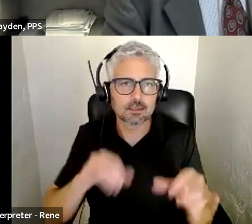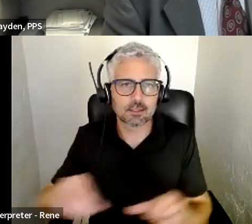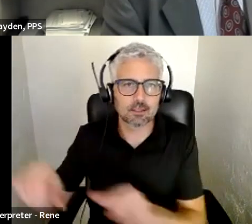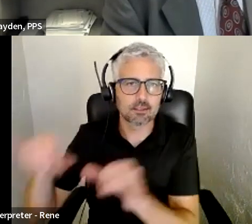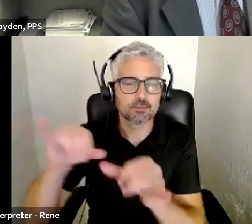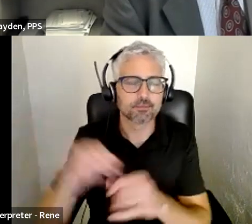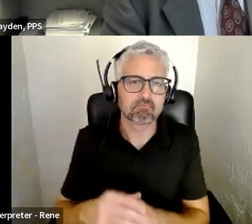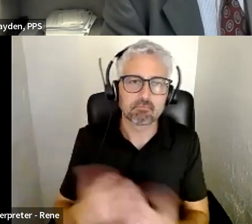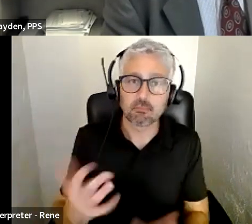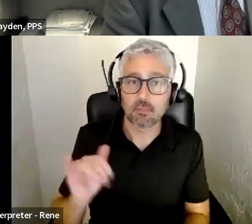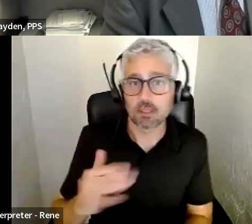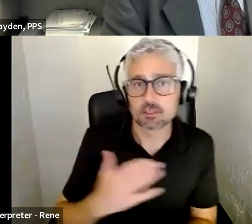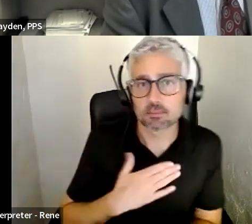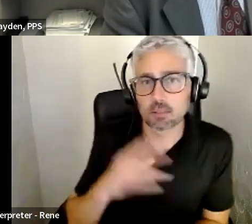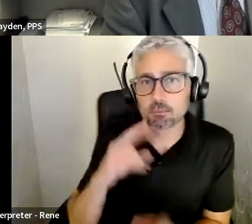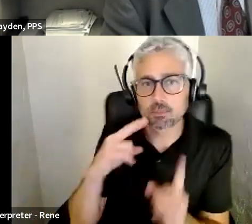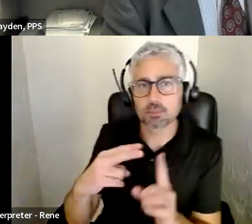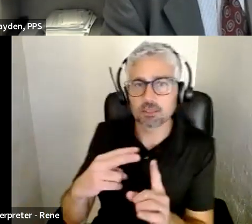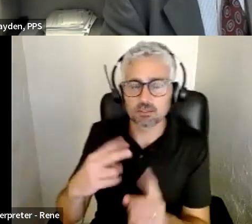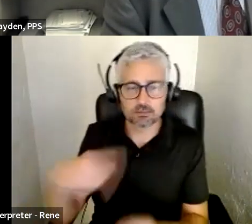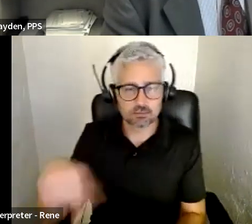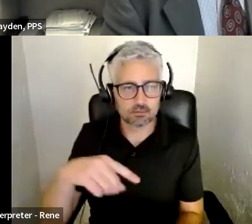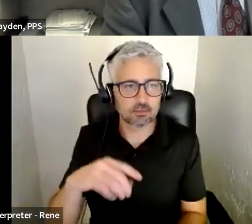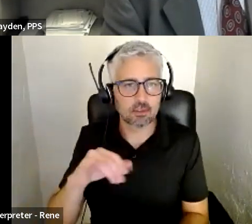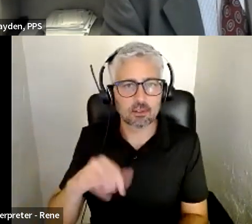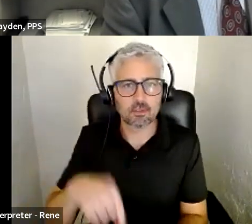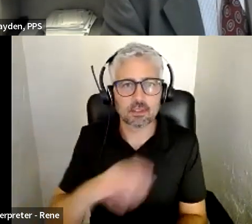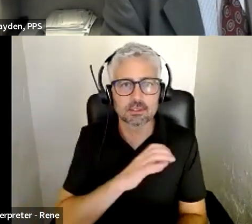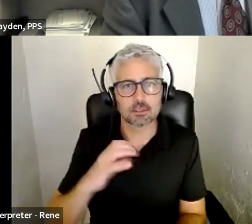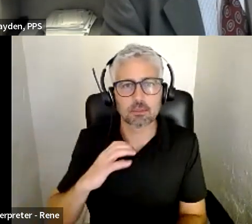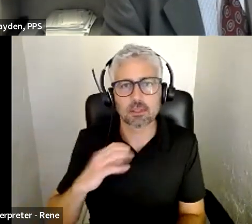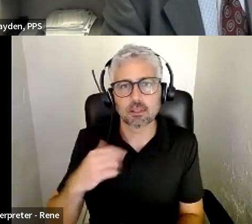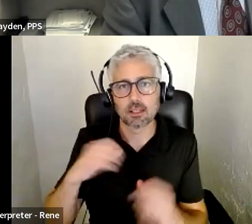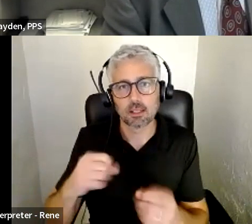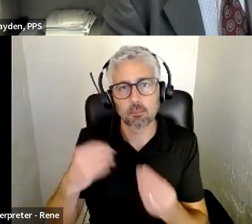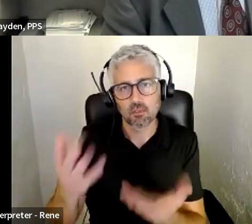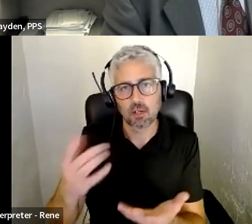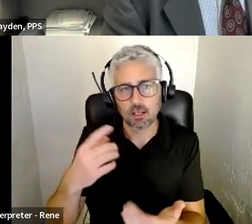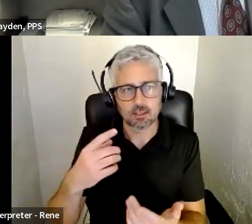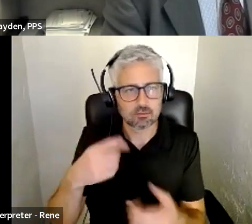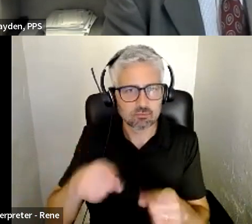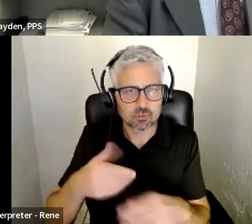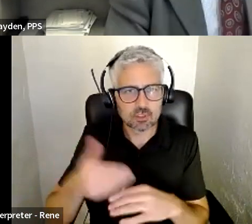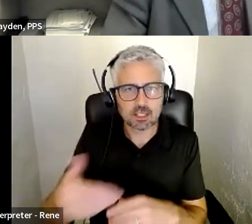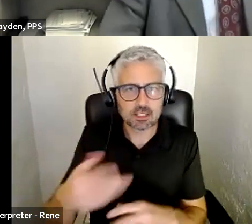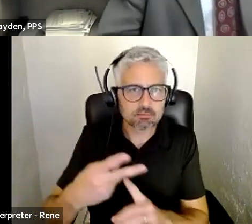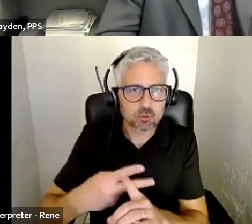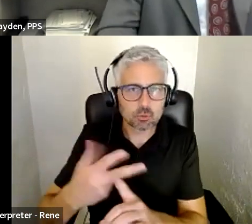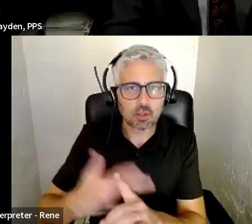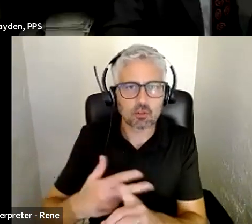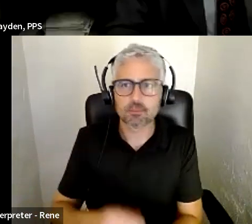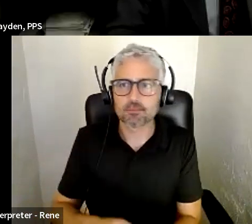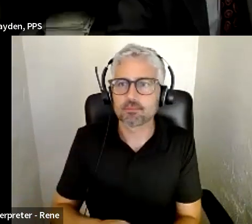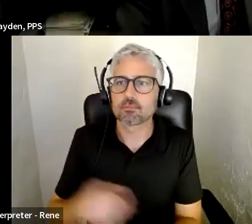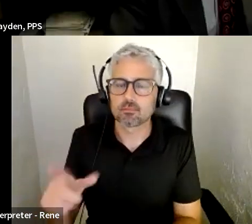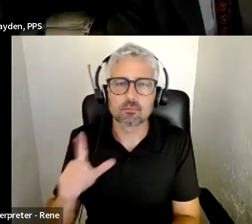my thinking on like what we could provide in the next few months. Thank you.